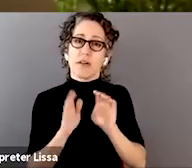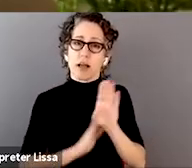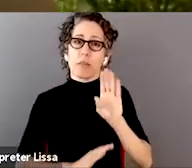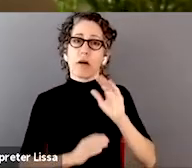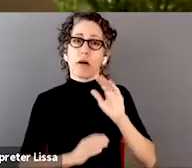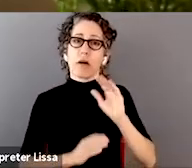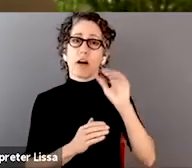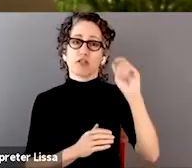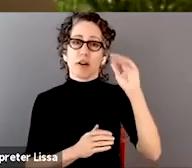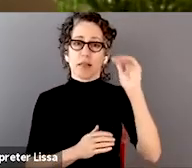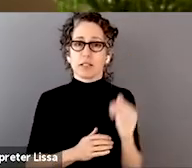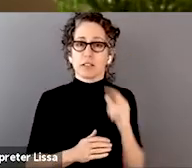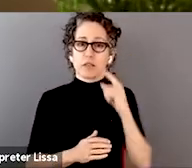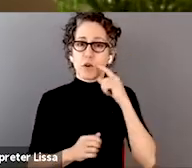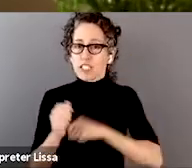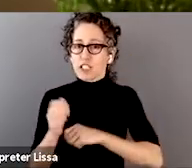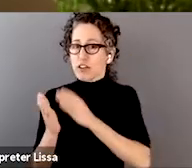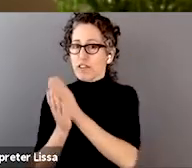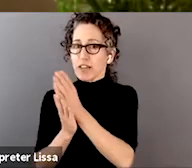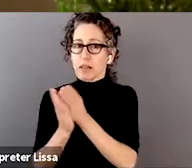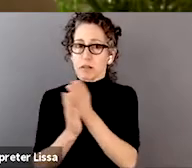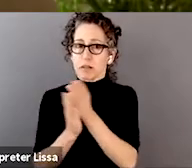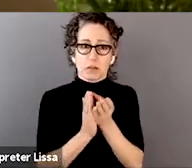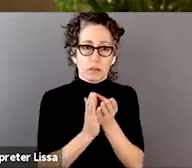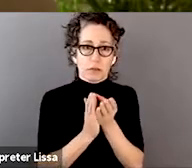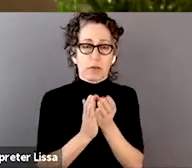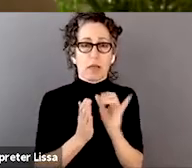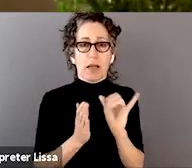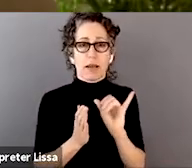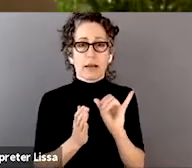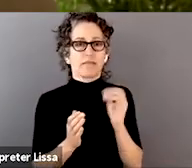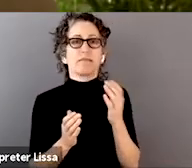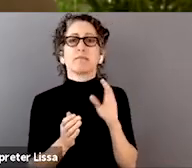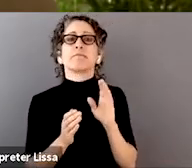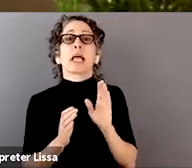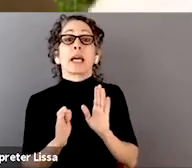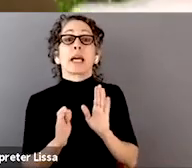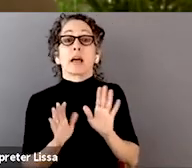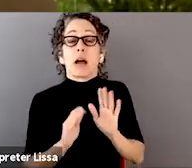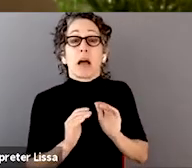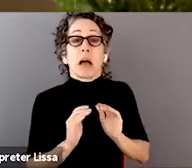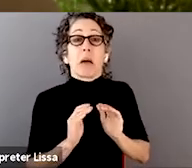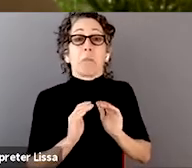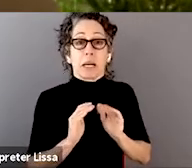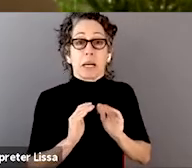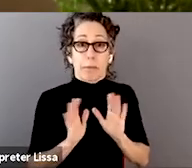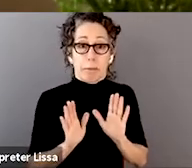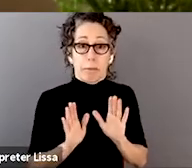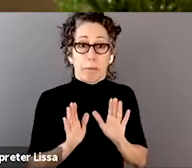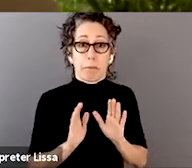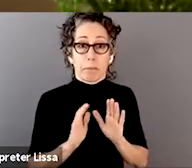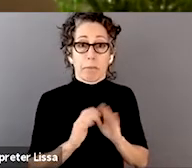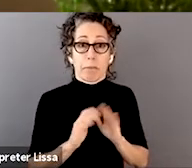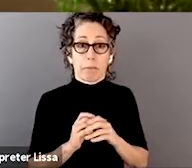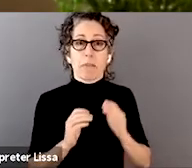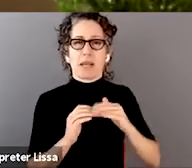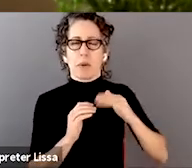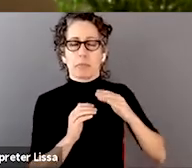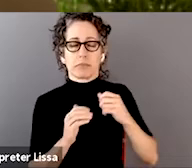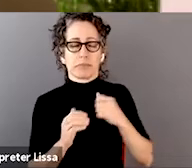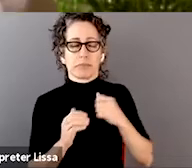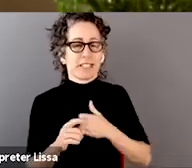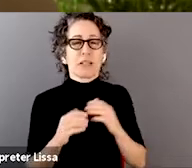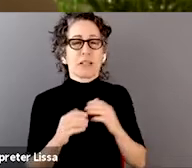the things that your model should pass. These are like the bare minimum, not that that's the most exhaustive thing, but at least these checks need to be